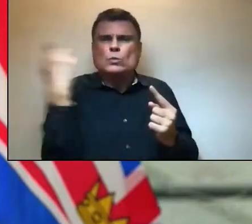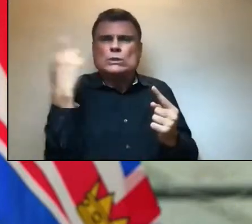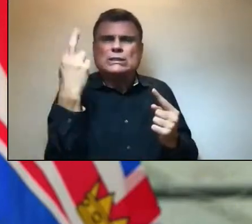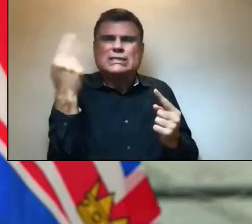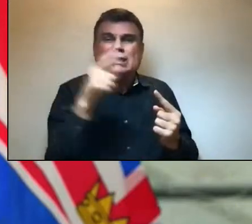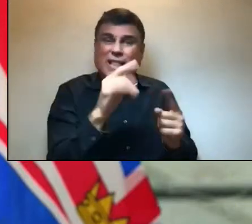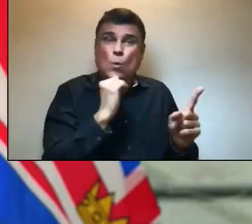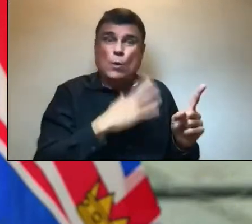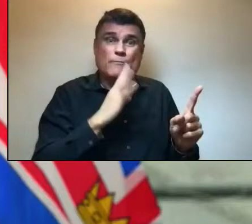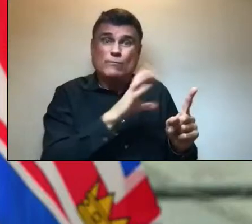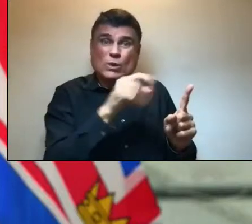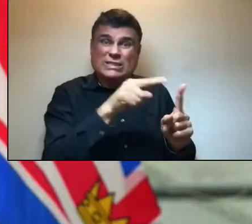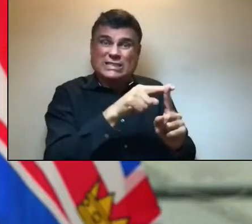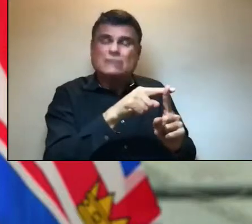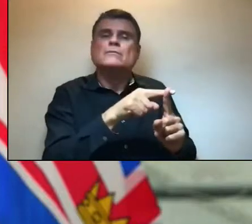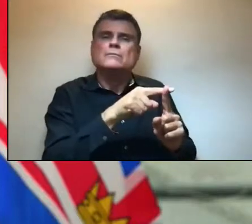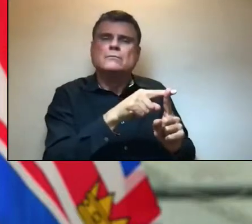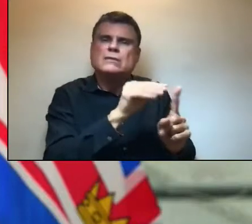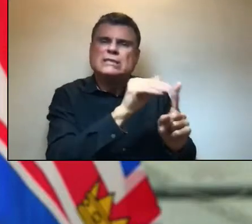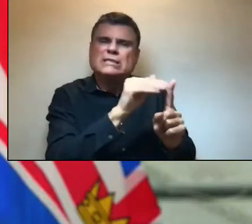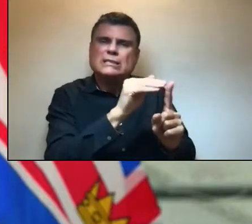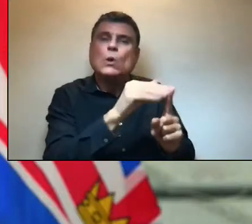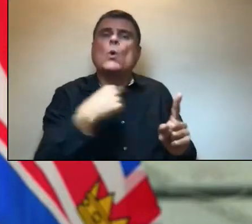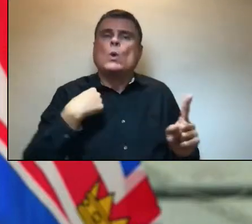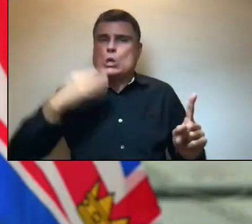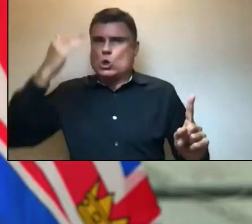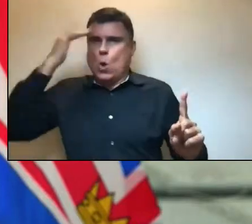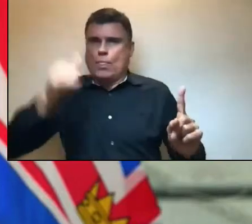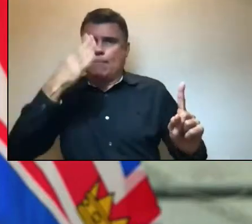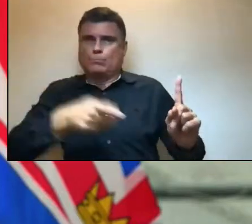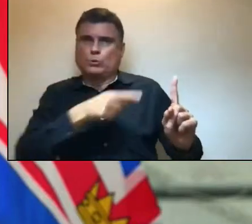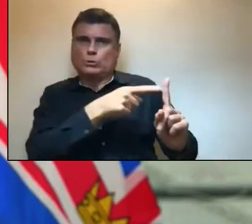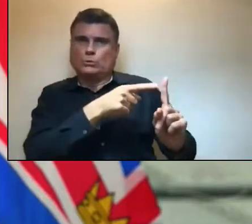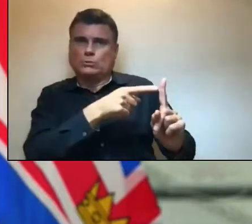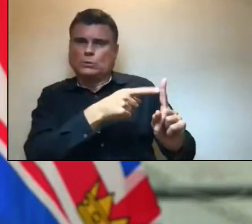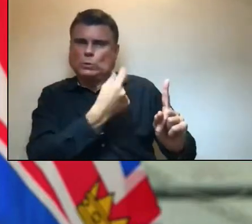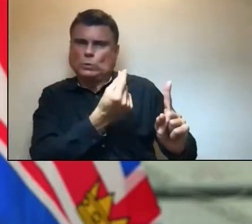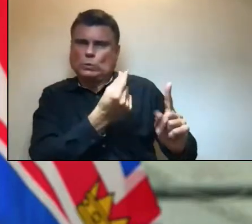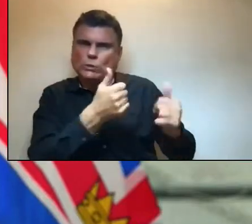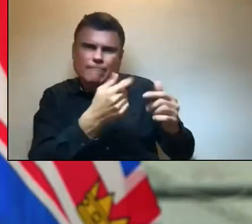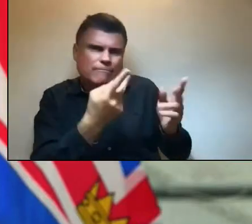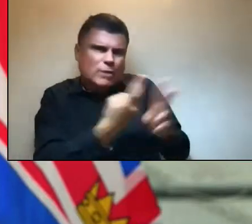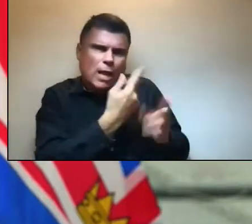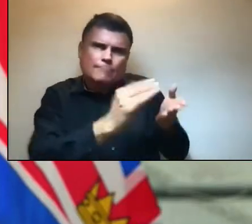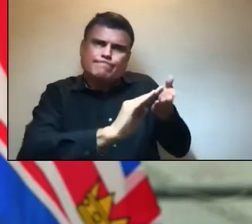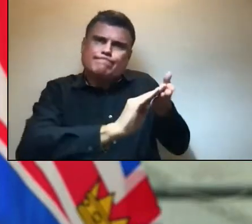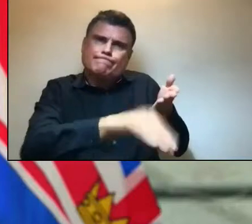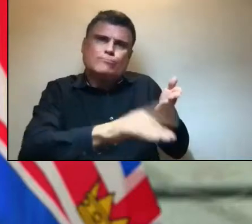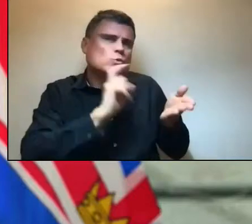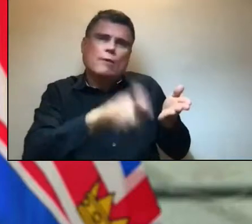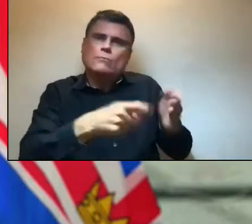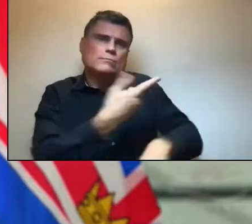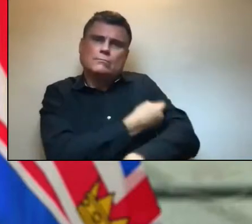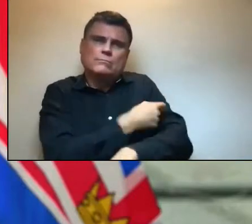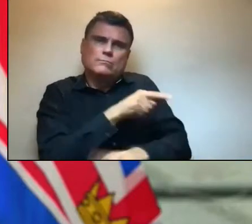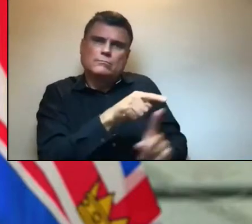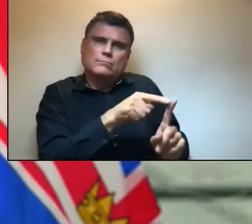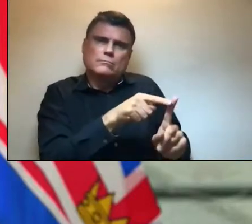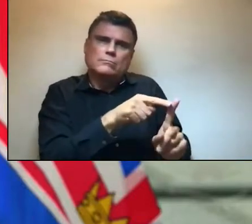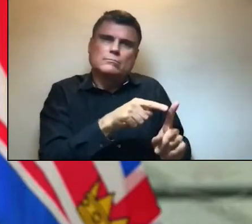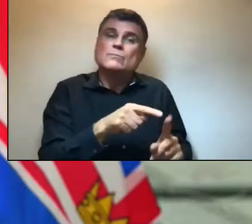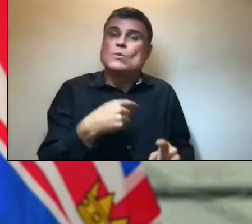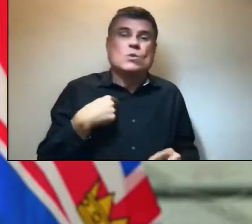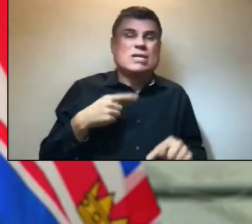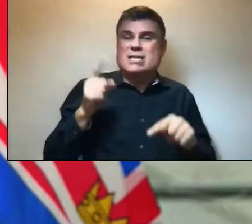letter, then she's one of them. And yes, that process is underway. I will say that we do not have control over the